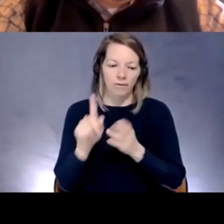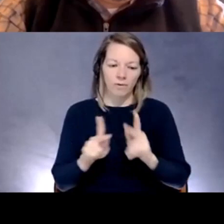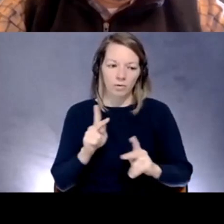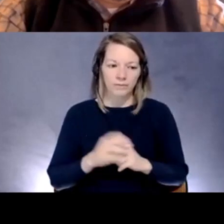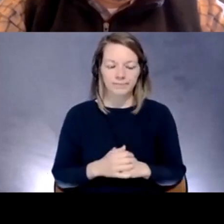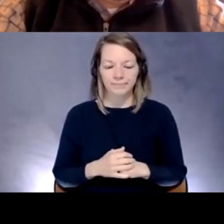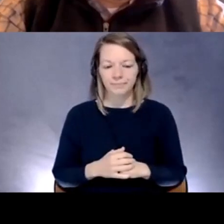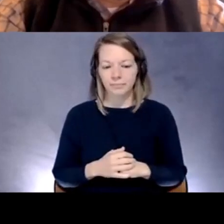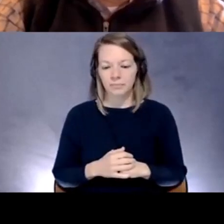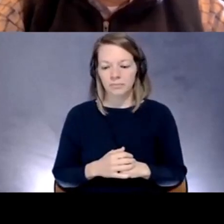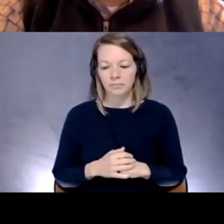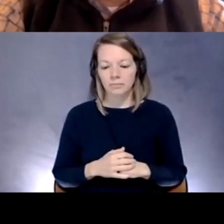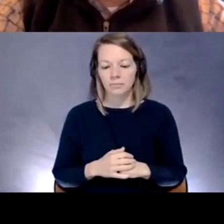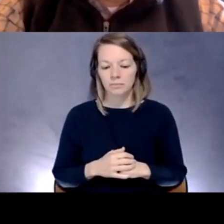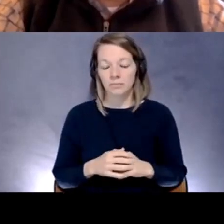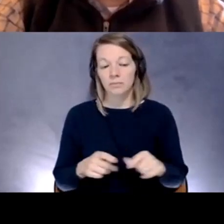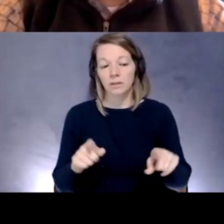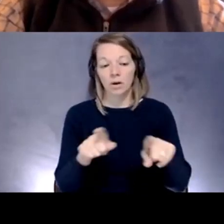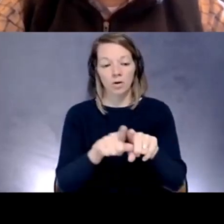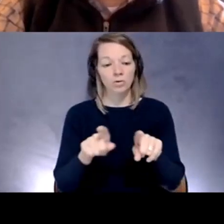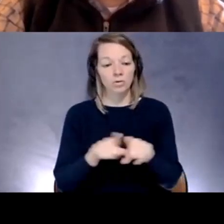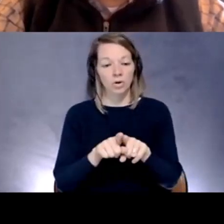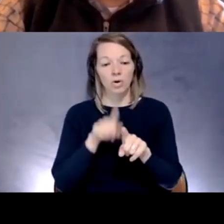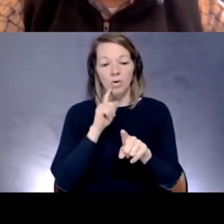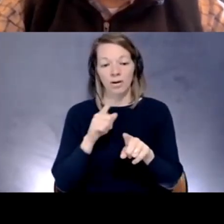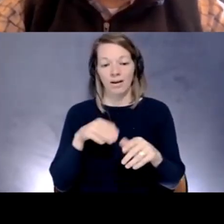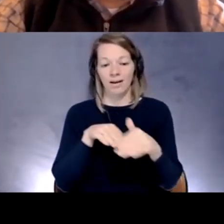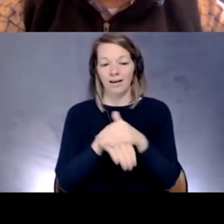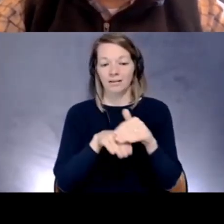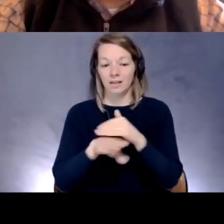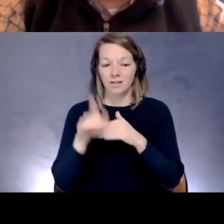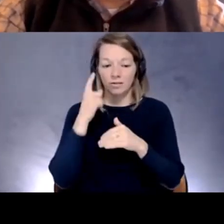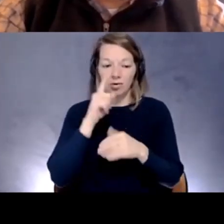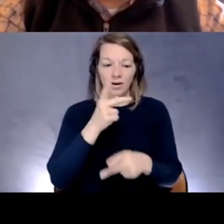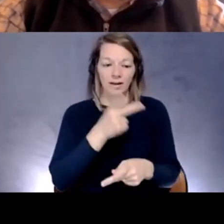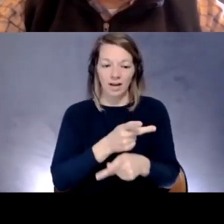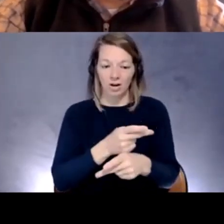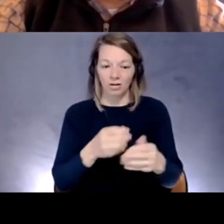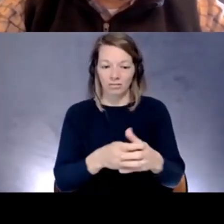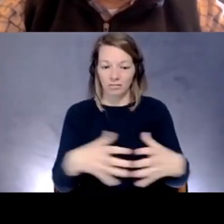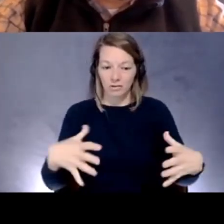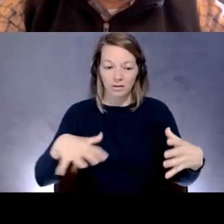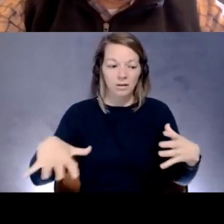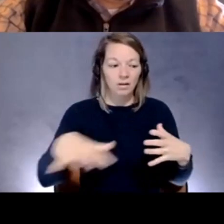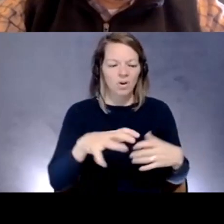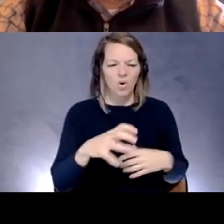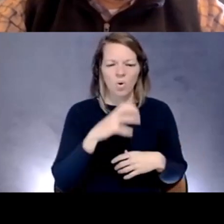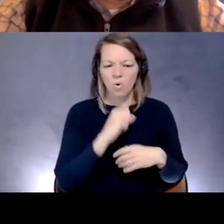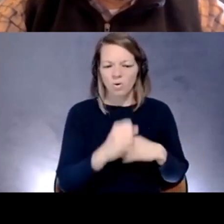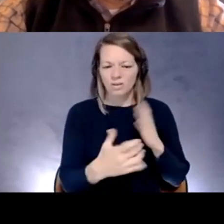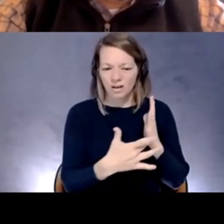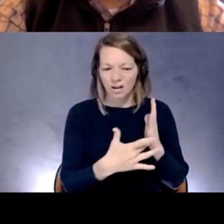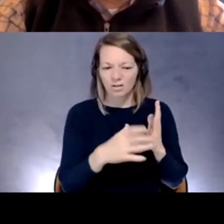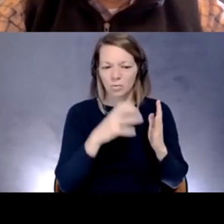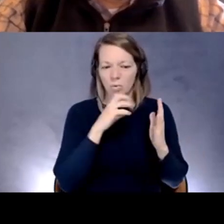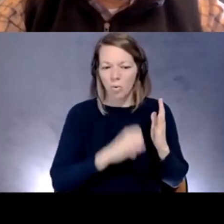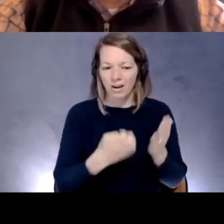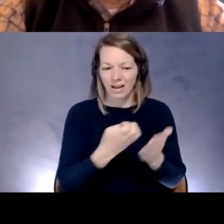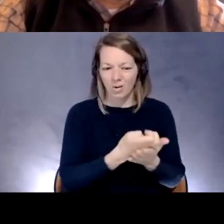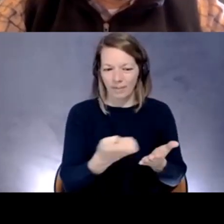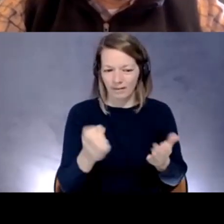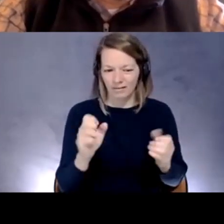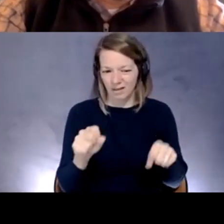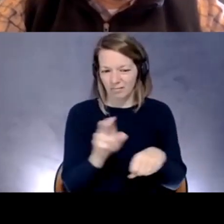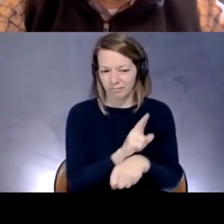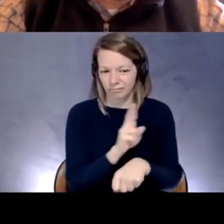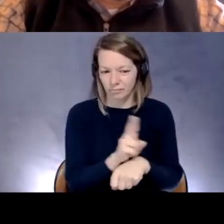Also expanding access to care in terms of replacement of outdated equipment. It could be used for that.